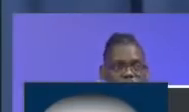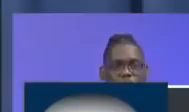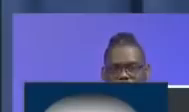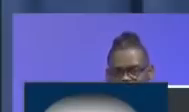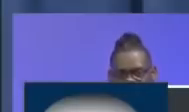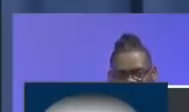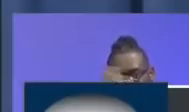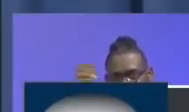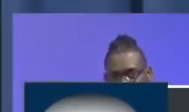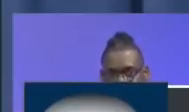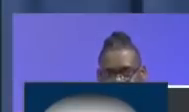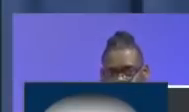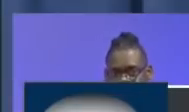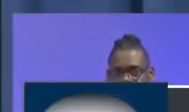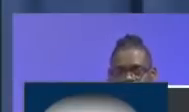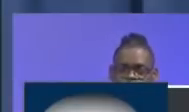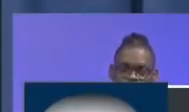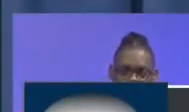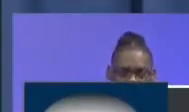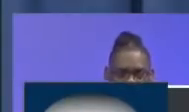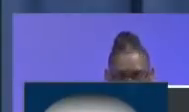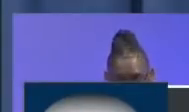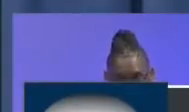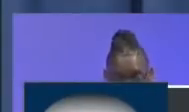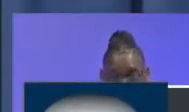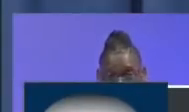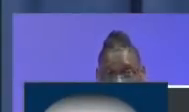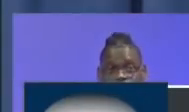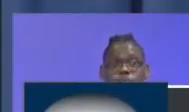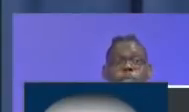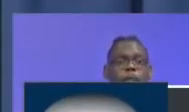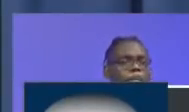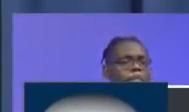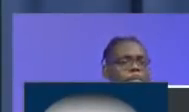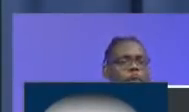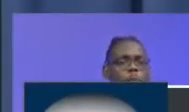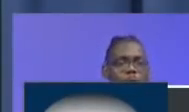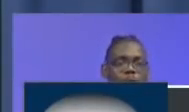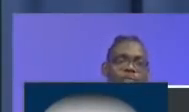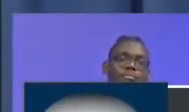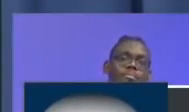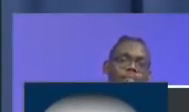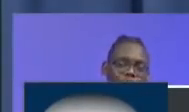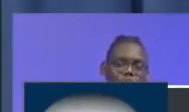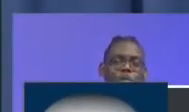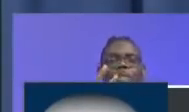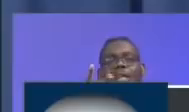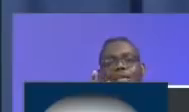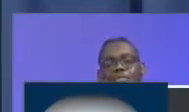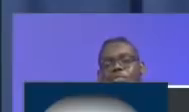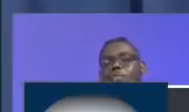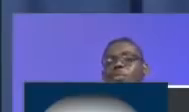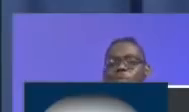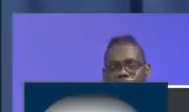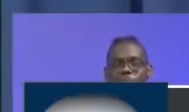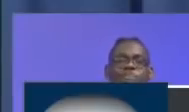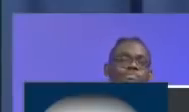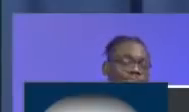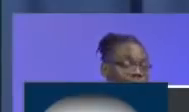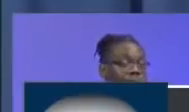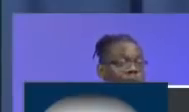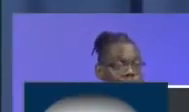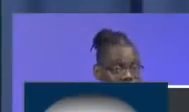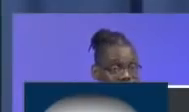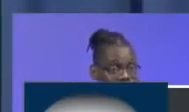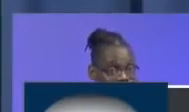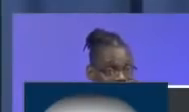got. We got a third case that was unrelated to that flight. This is another flight coming